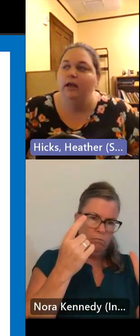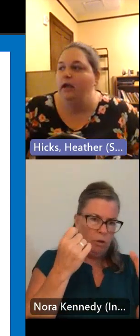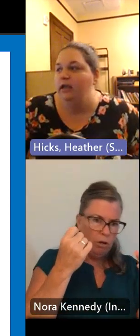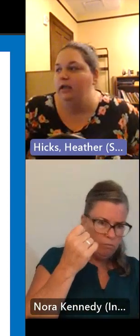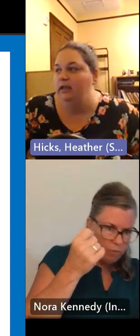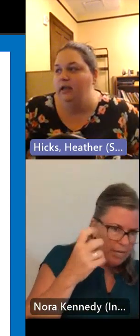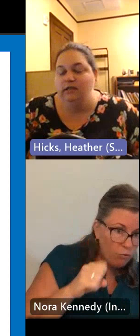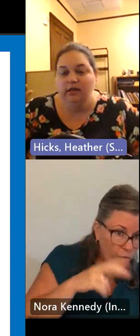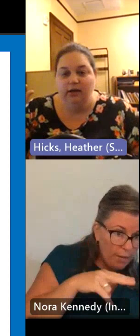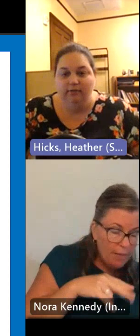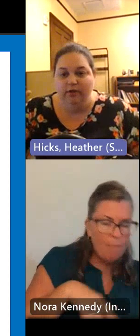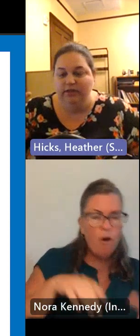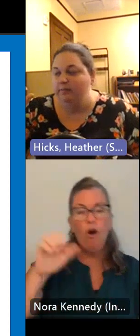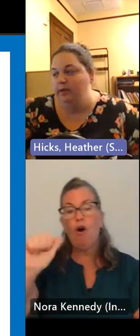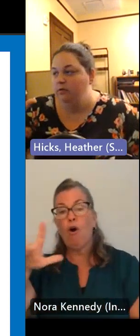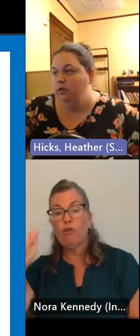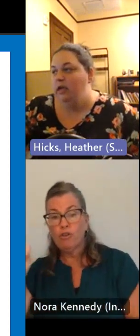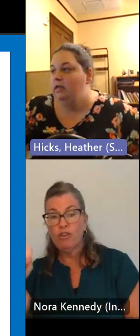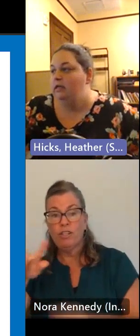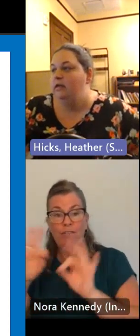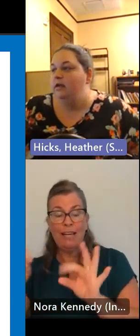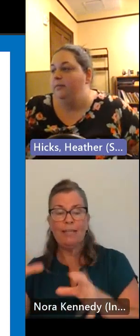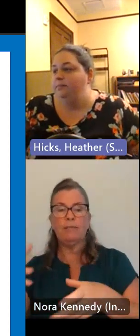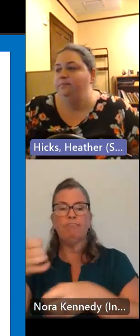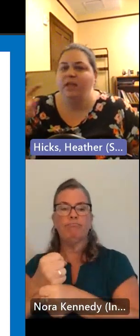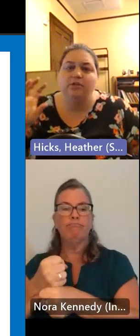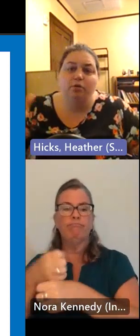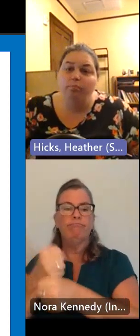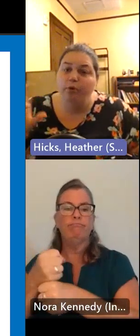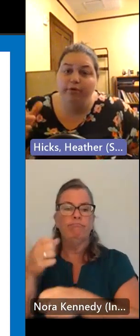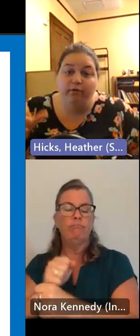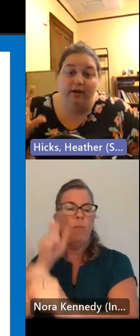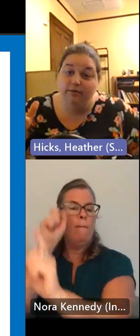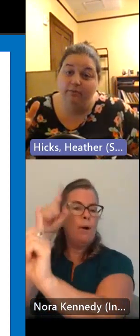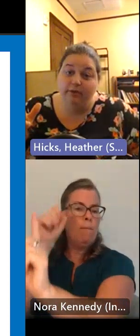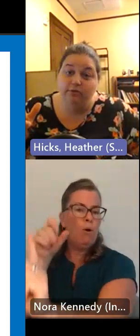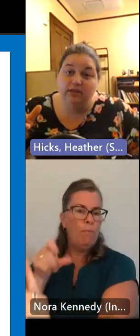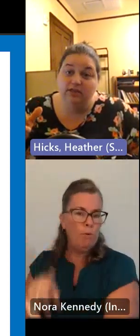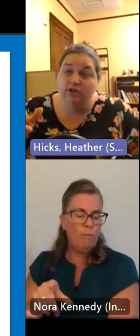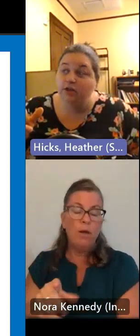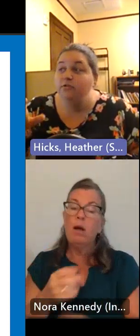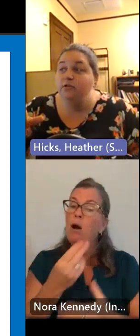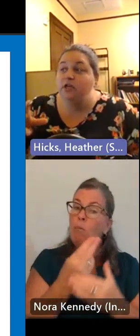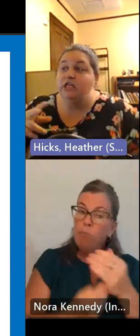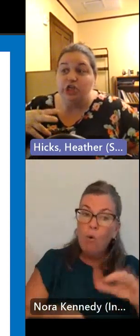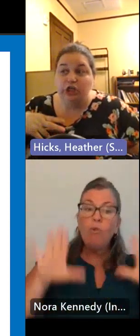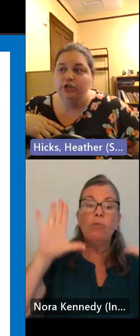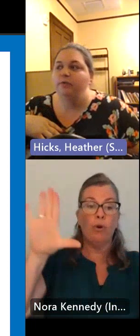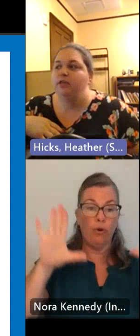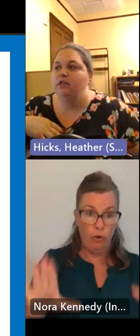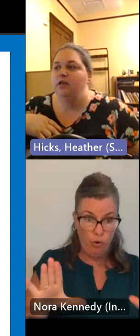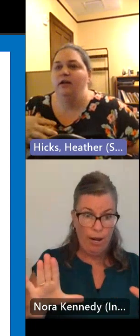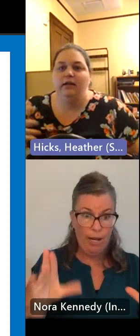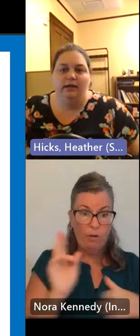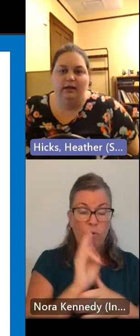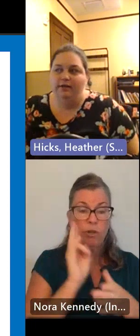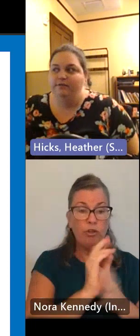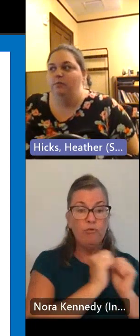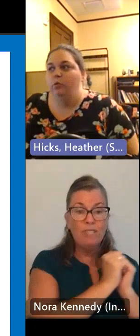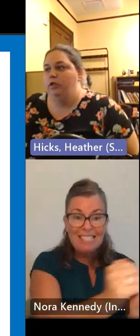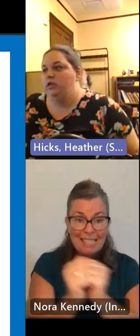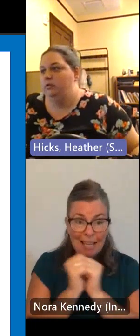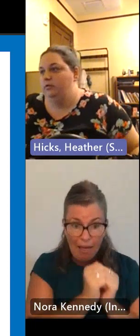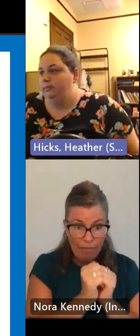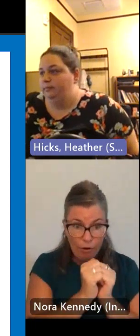the point and get the idea of what's being communicated. And so both are great when used in conjunction with each other and can